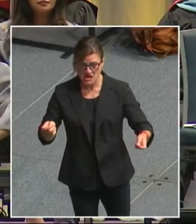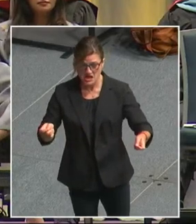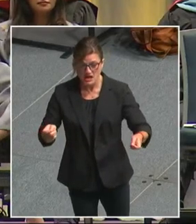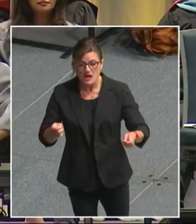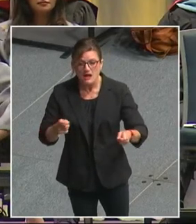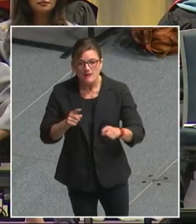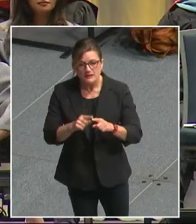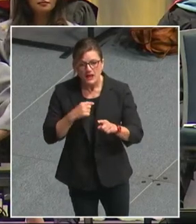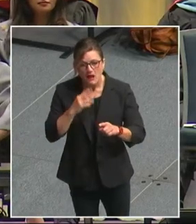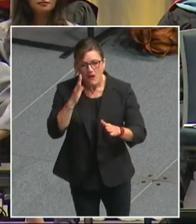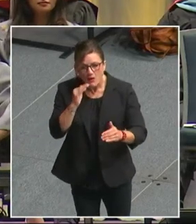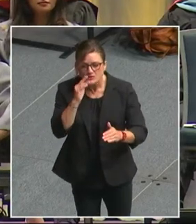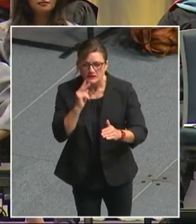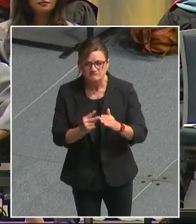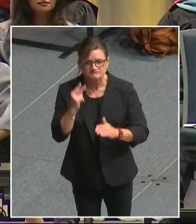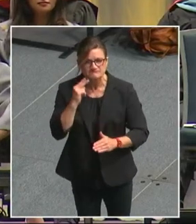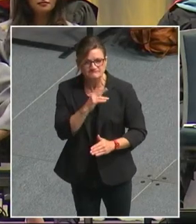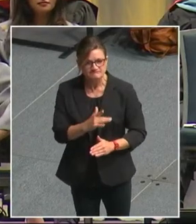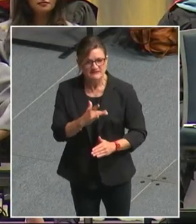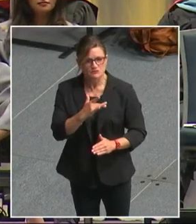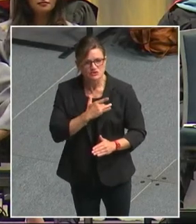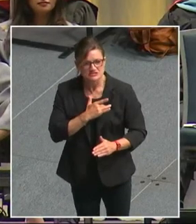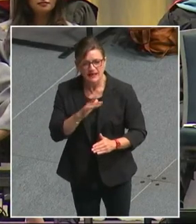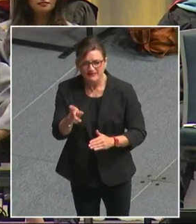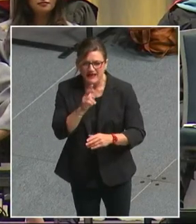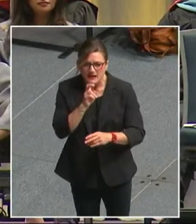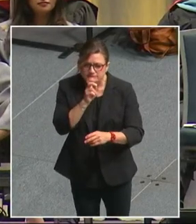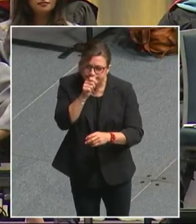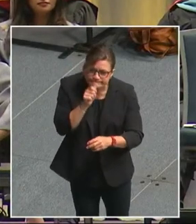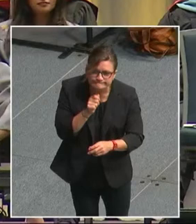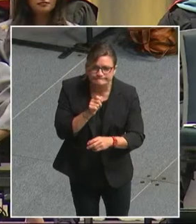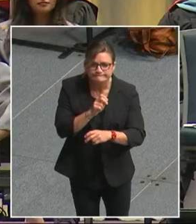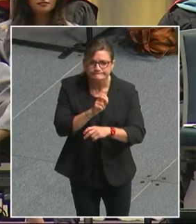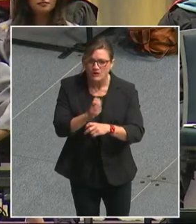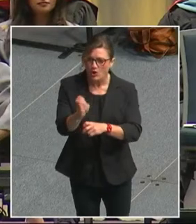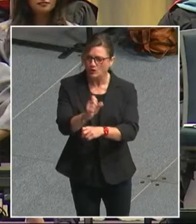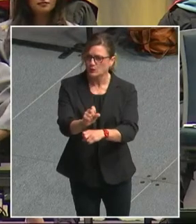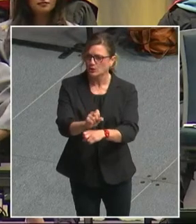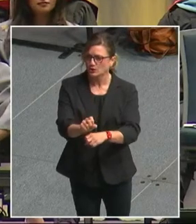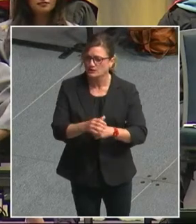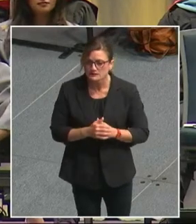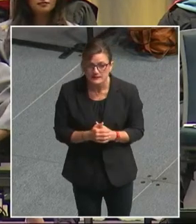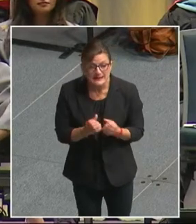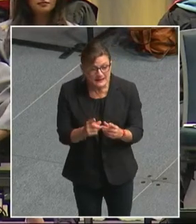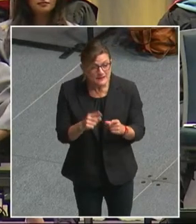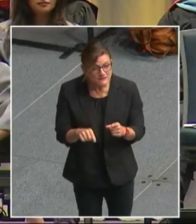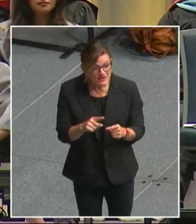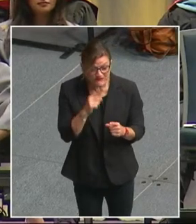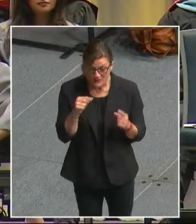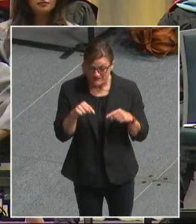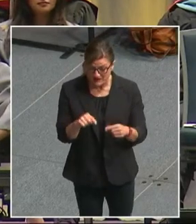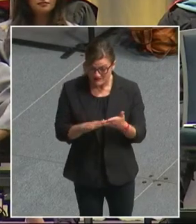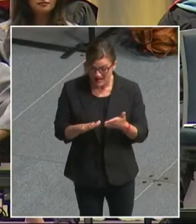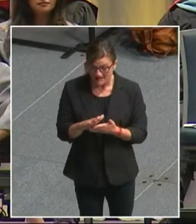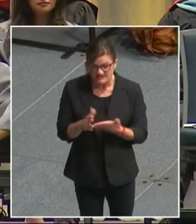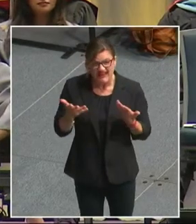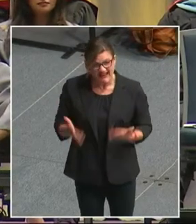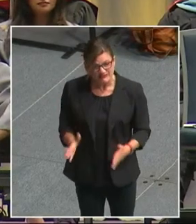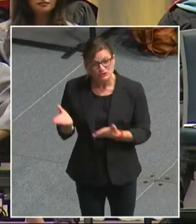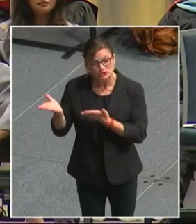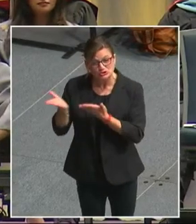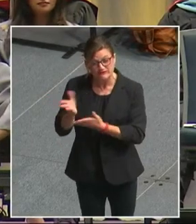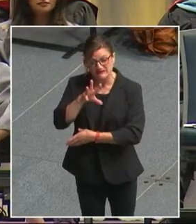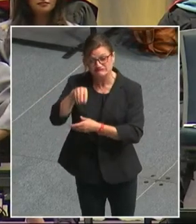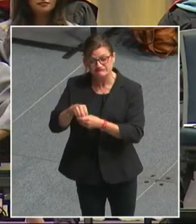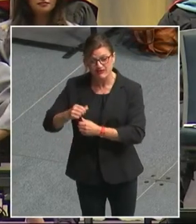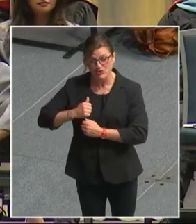hard work, as our speaker spoke about, to get to today. And many of you have come to college after serving in our